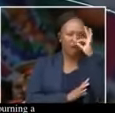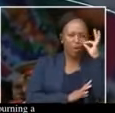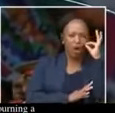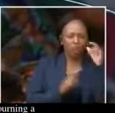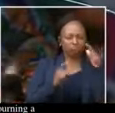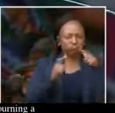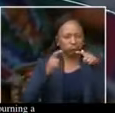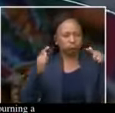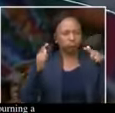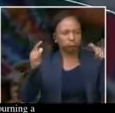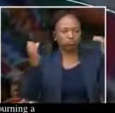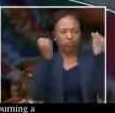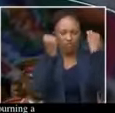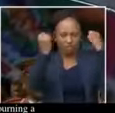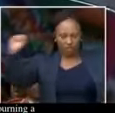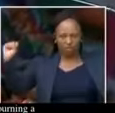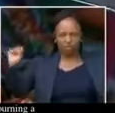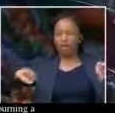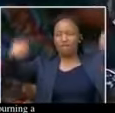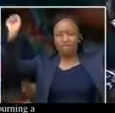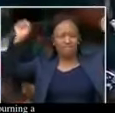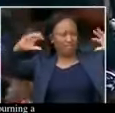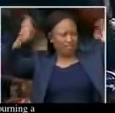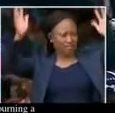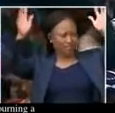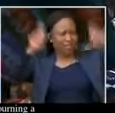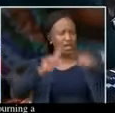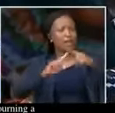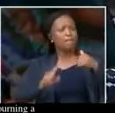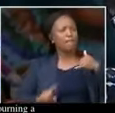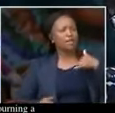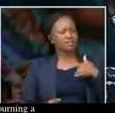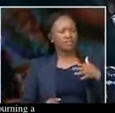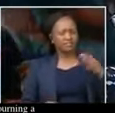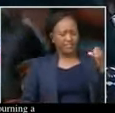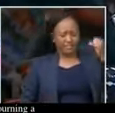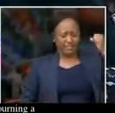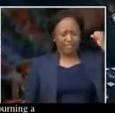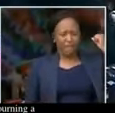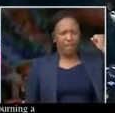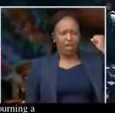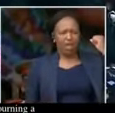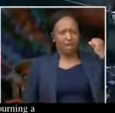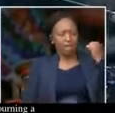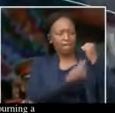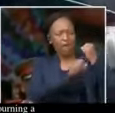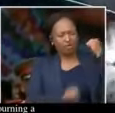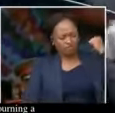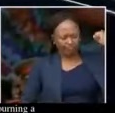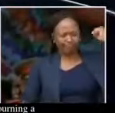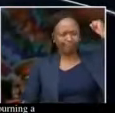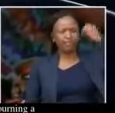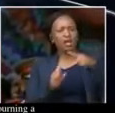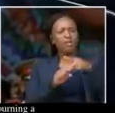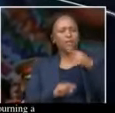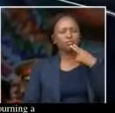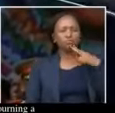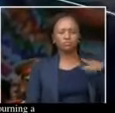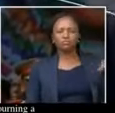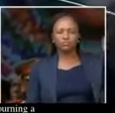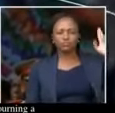freedom. I'm here to pick up the spear and make my vows that I will continue to